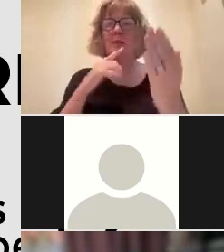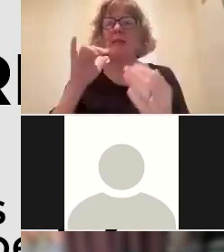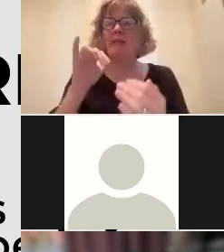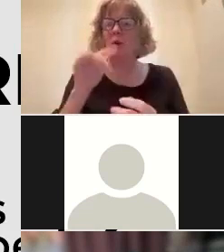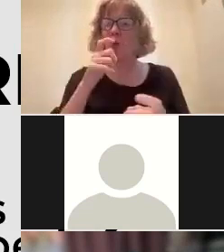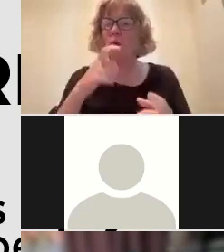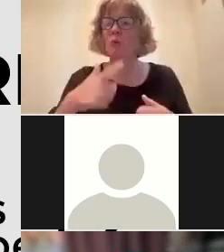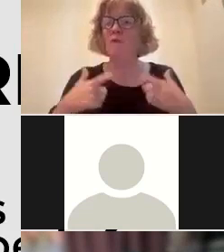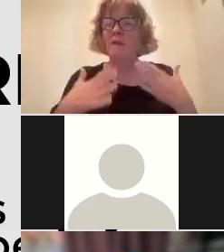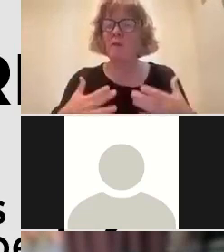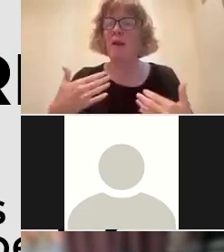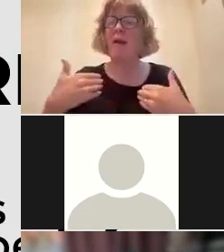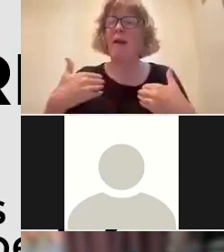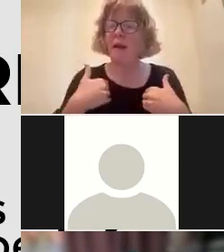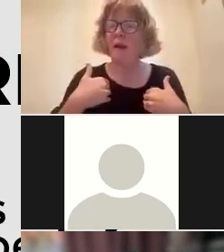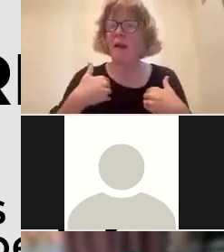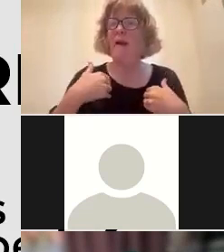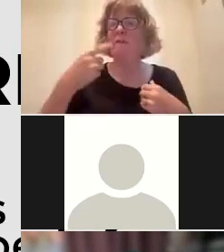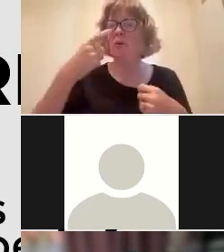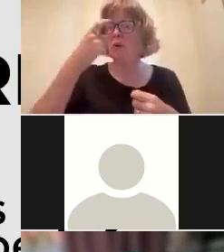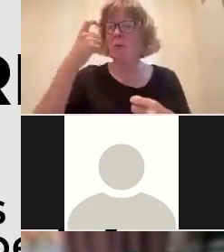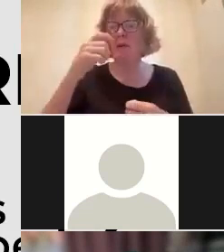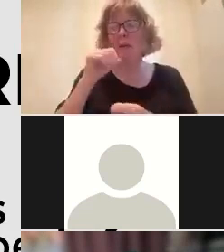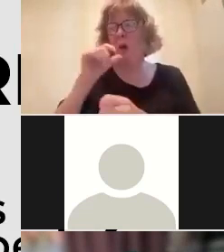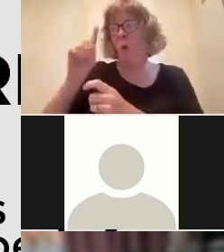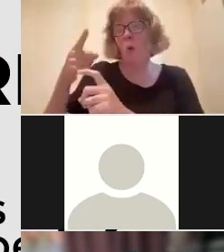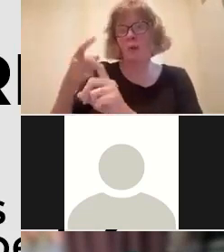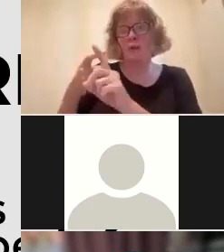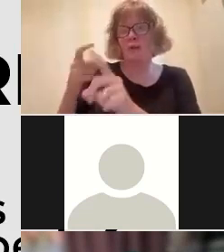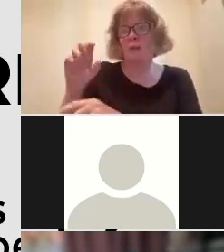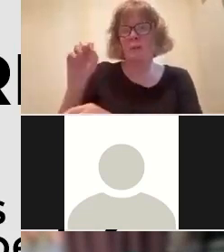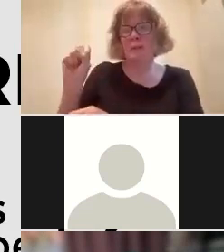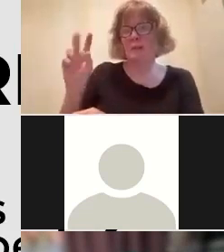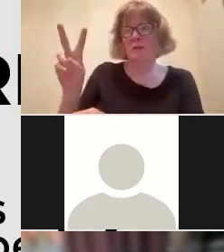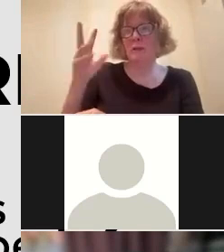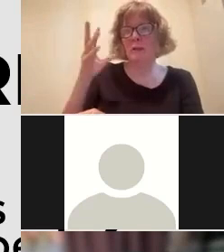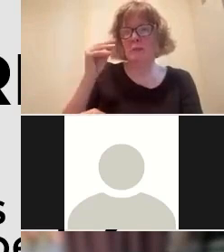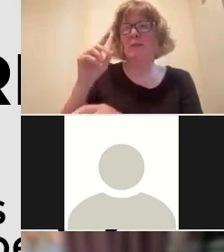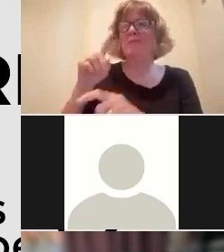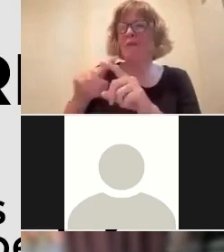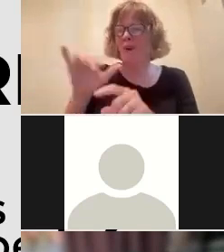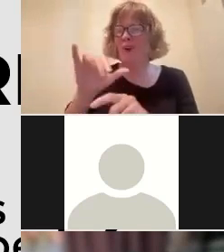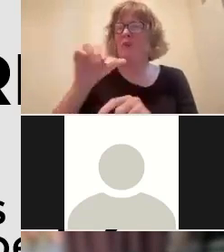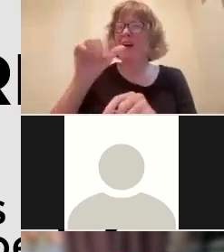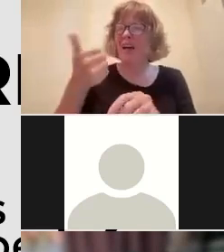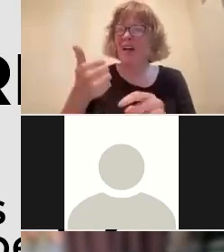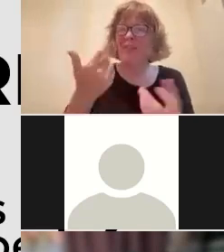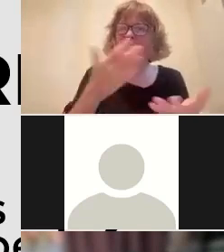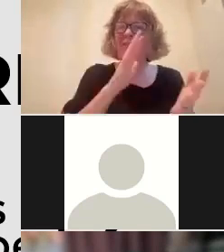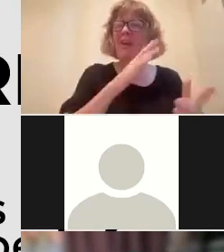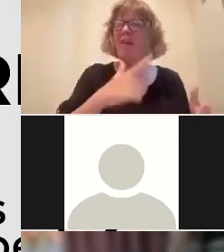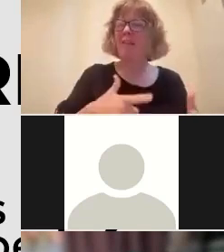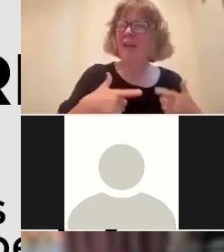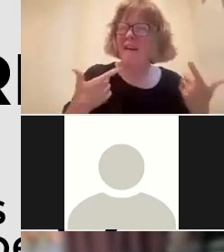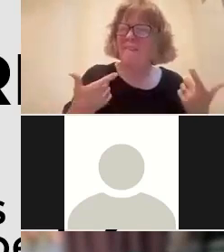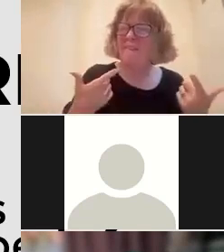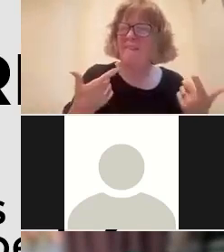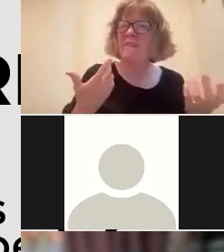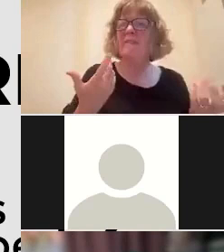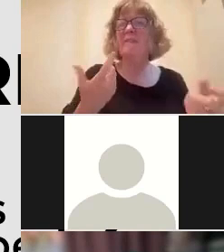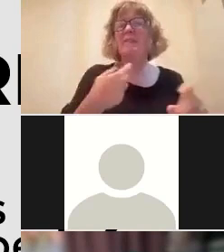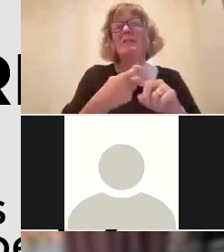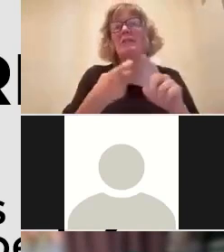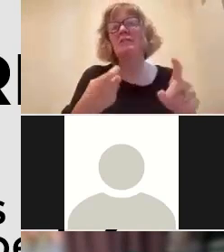trauma not just from their sexual violence experience, but also their lived experiences from facing